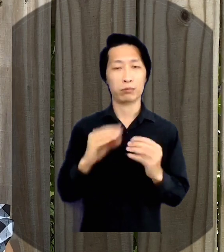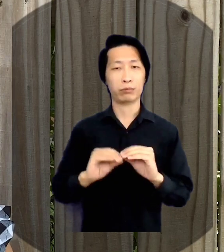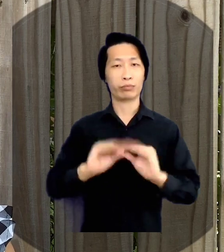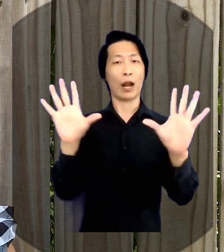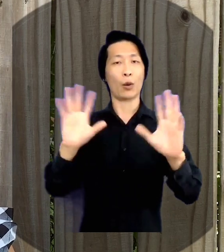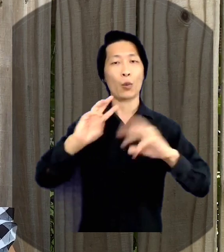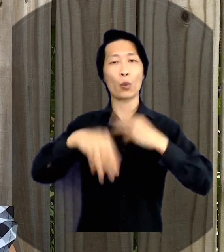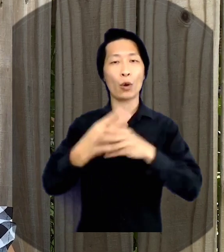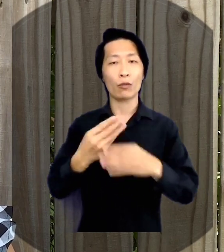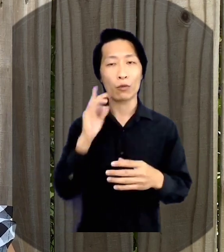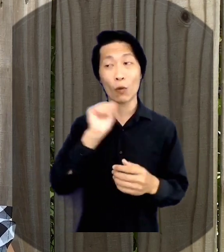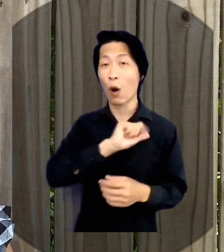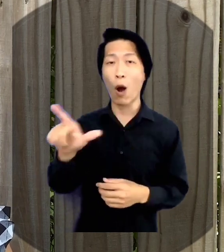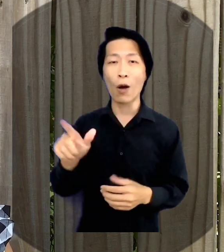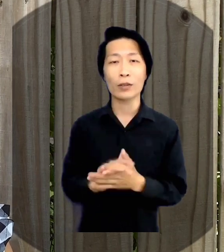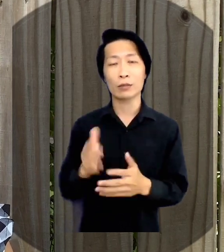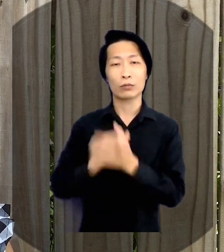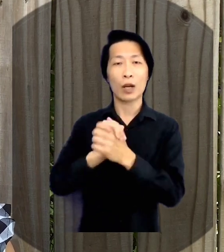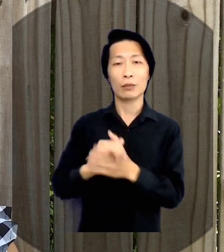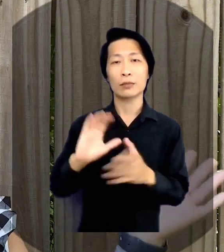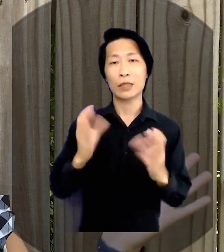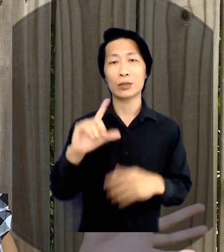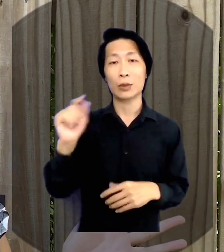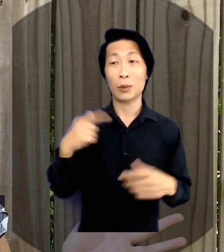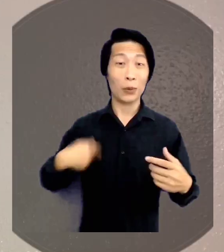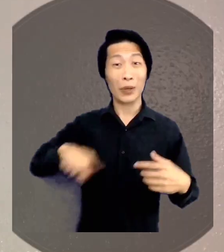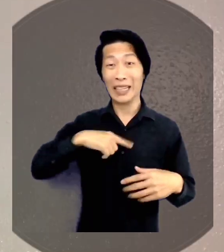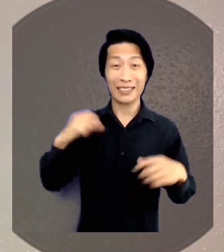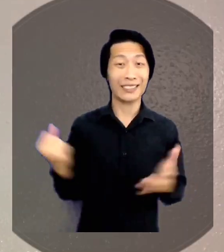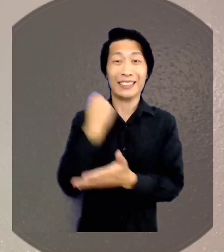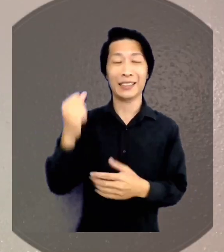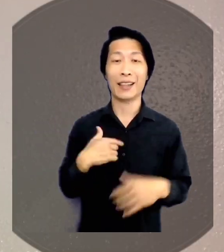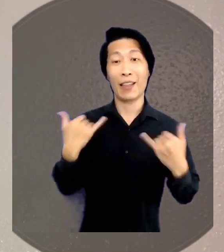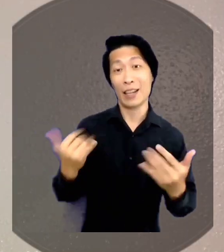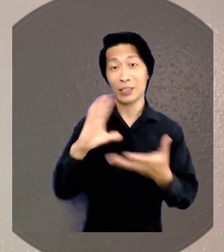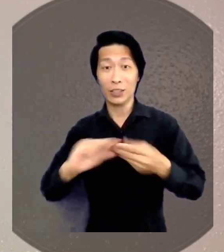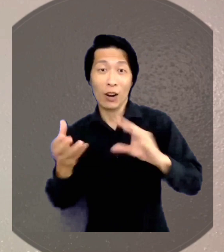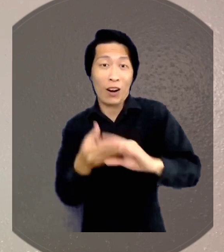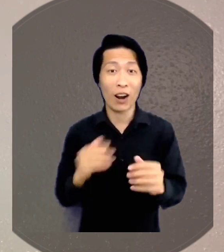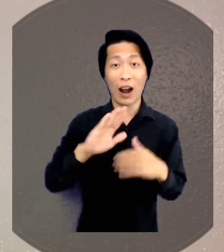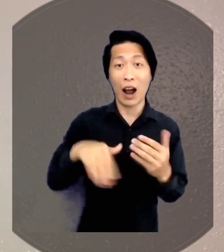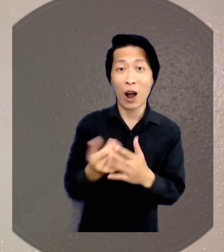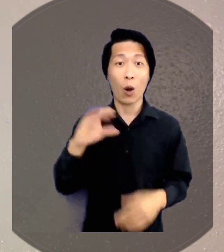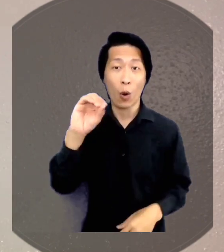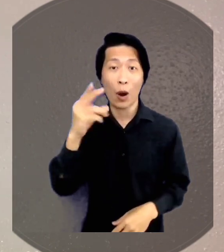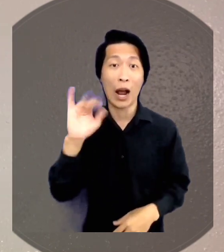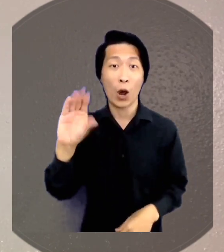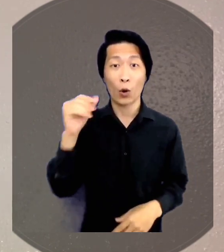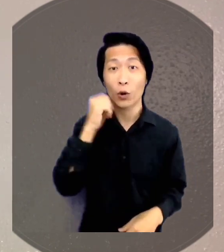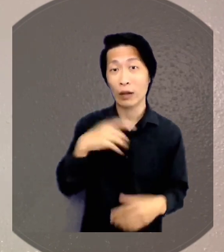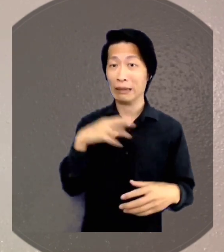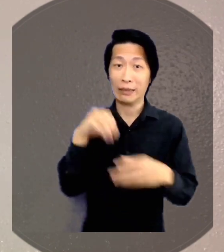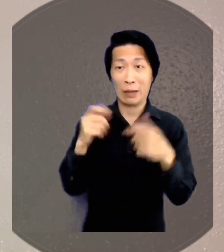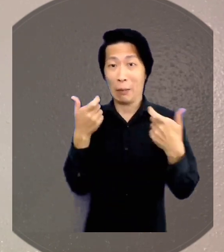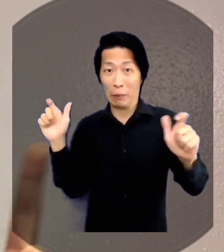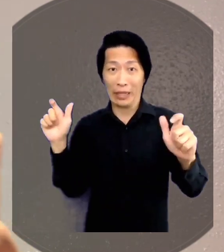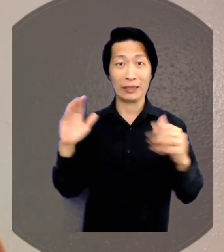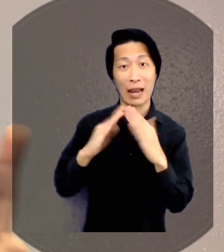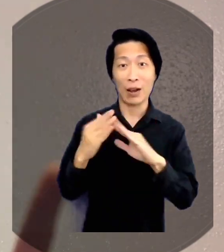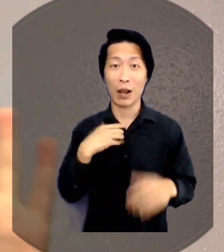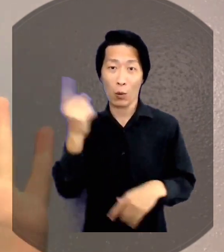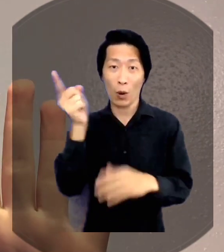helpless, depressed, and completely uncertain. I had no idea what to do and no idea how to cope. I leaned into school and threw myself into getting a